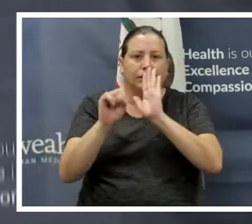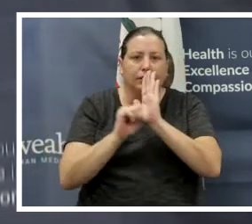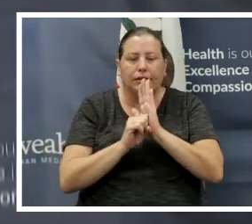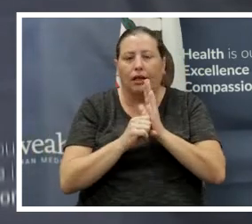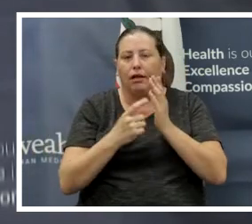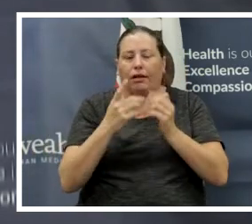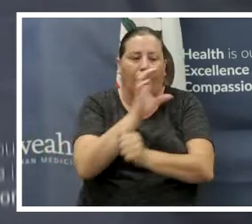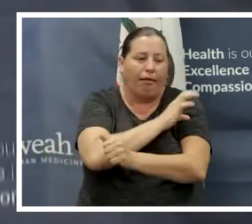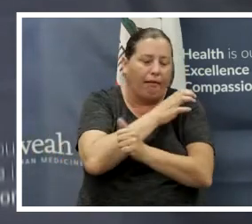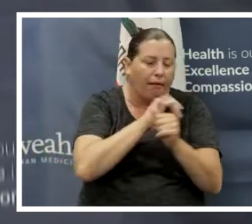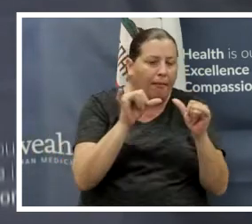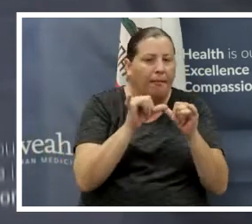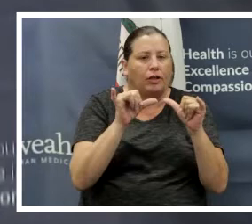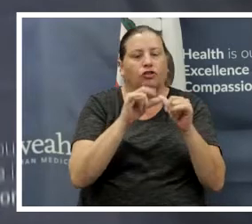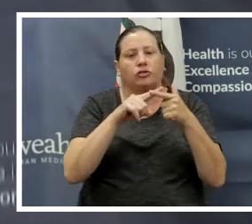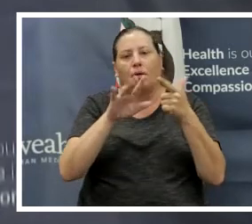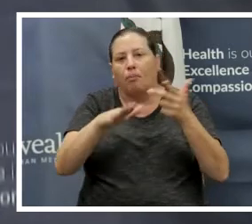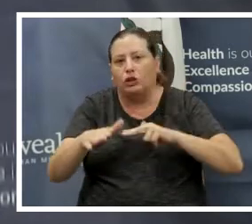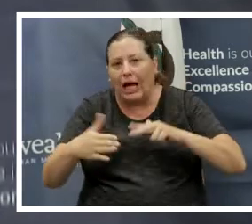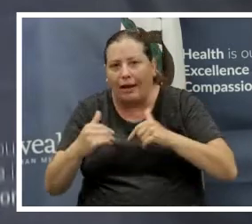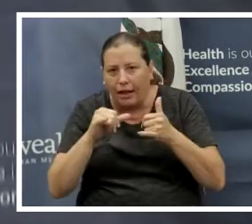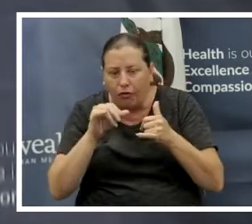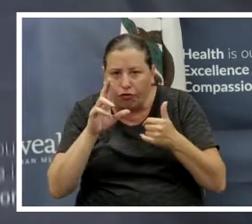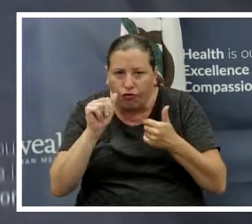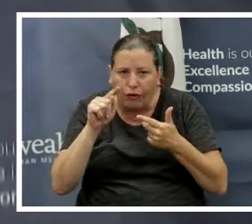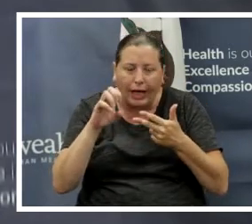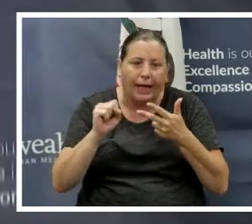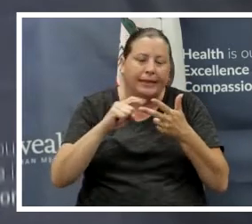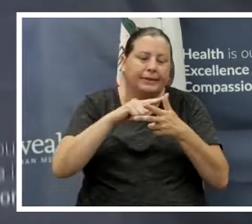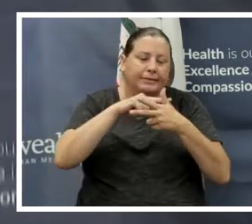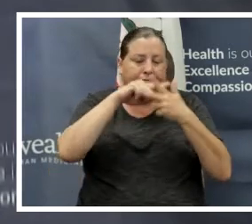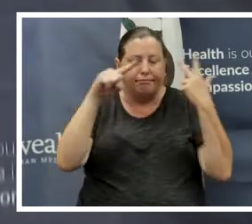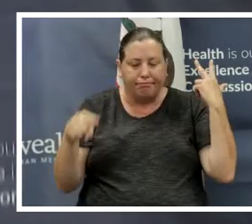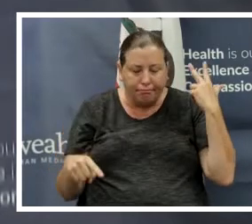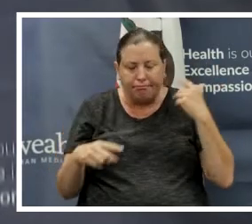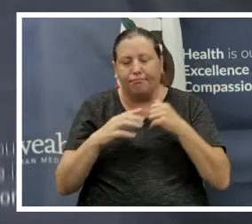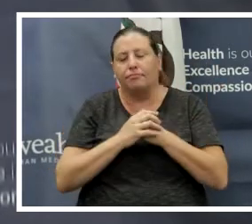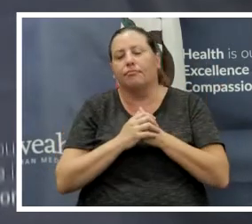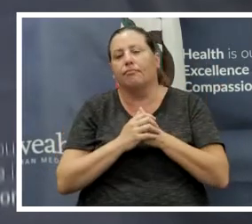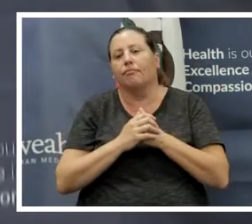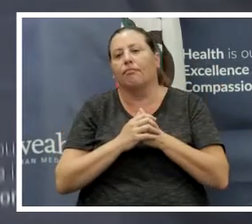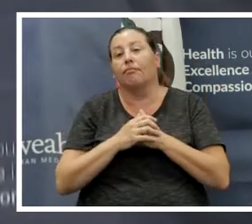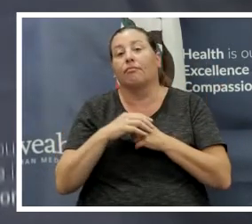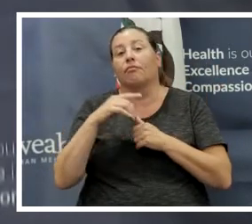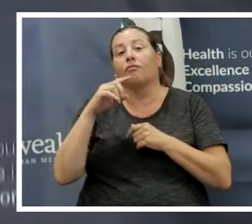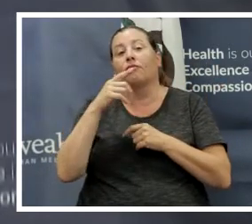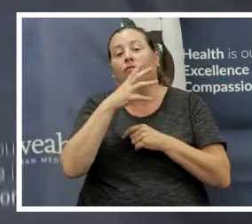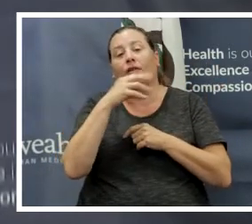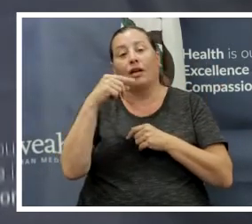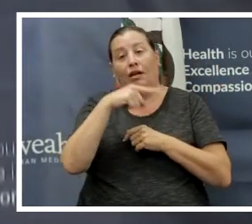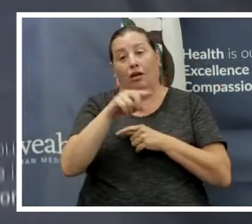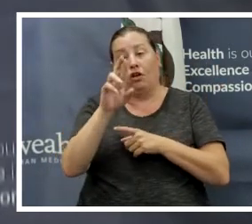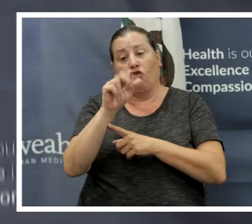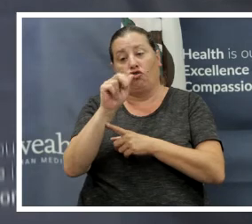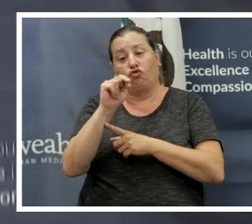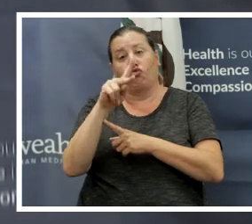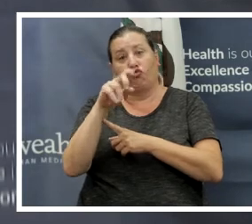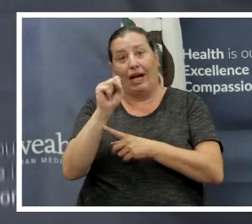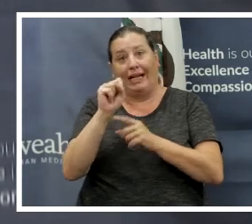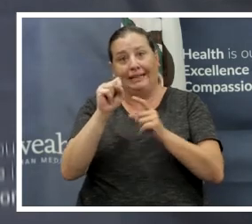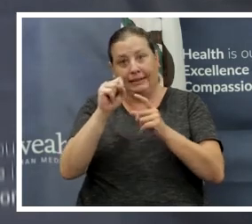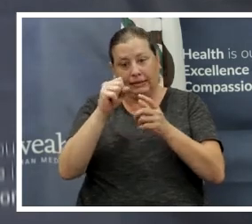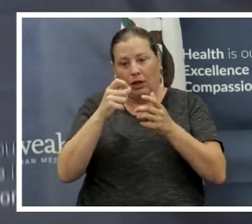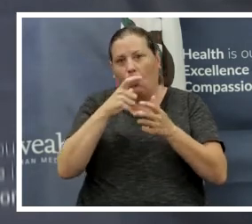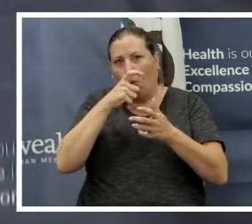mortality rates and complication rates and so forth. And it also ranks the very best hospitals out of those